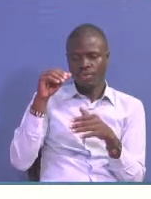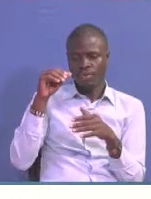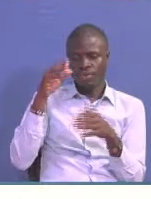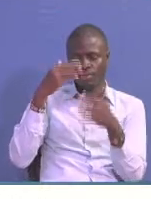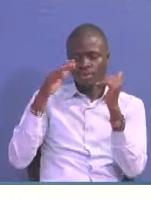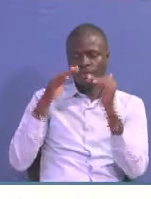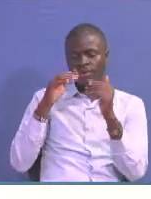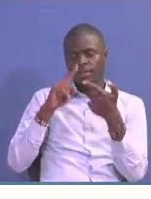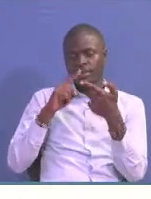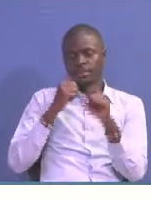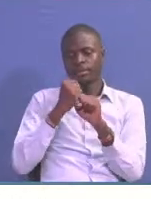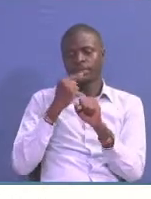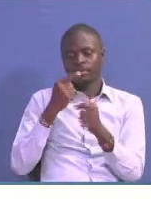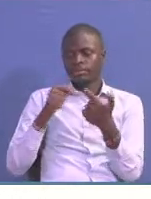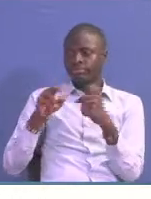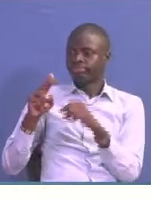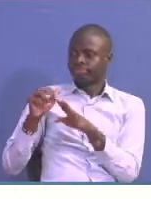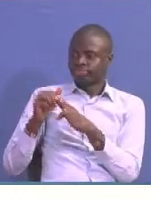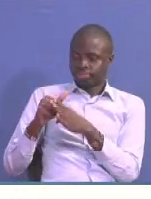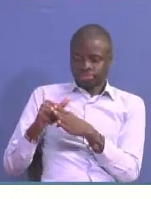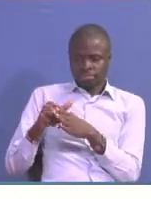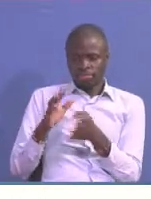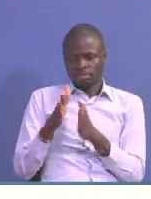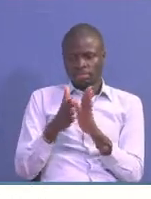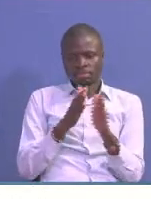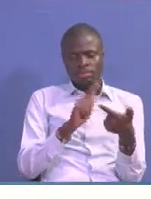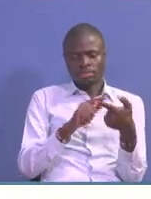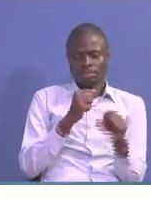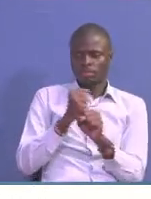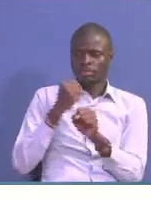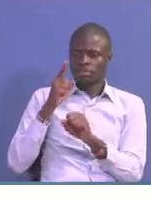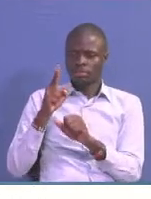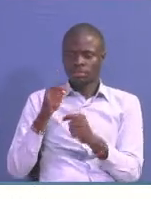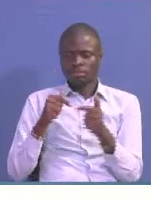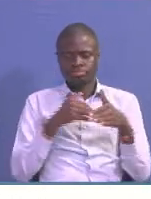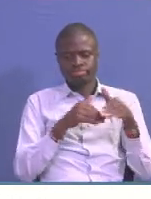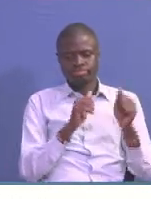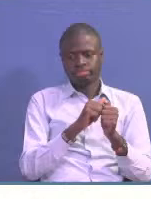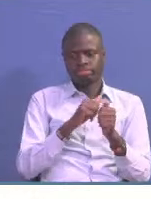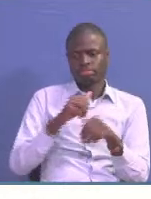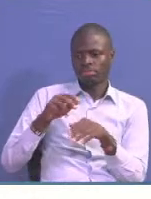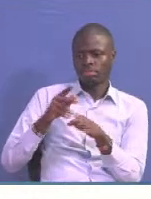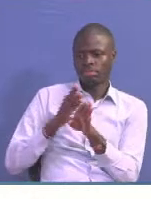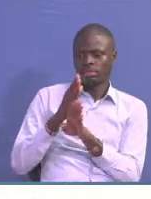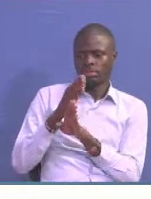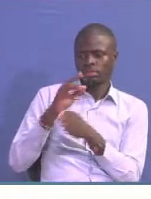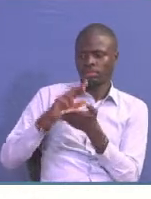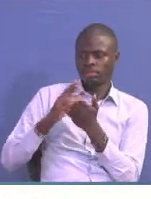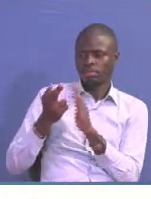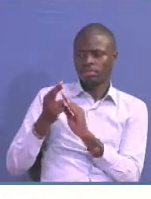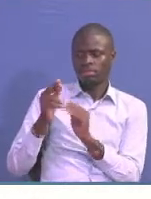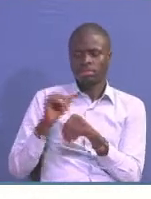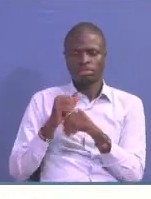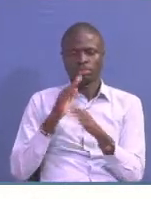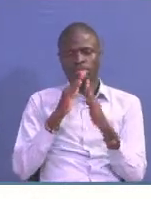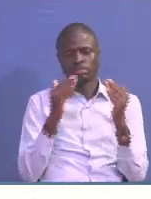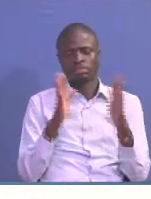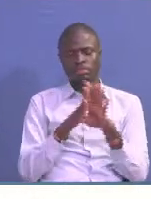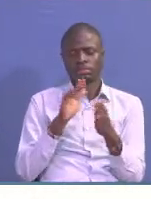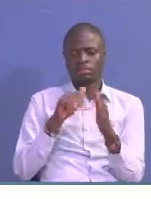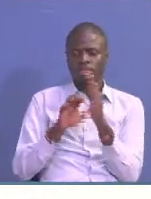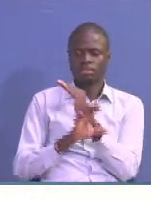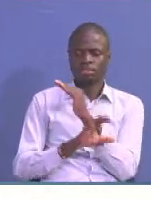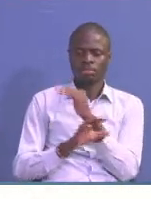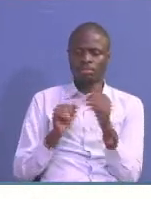ensure that they also come up with strategies to ensure they partner with key resources or key infrastructures in the